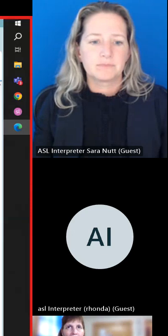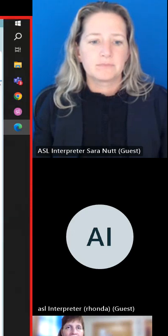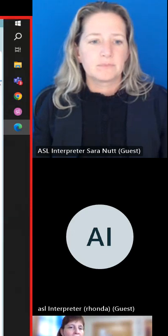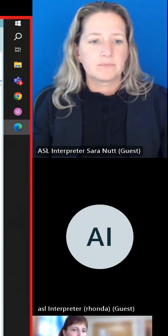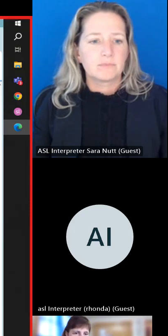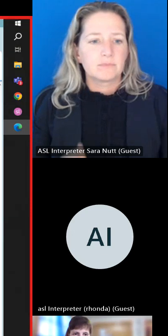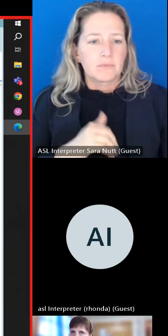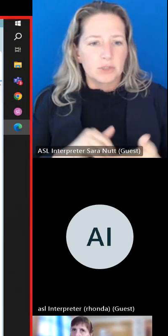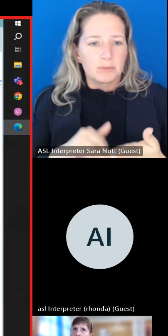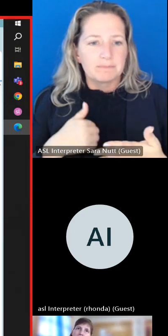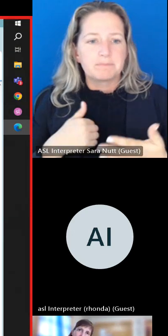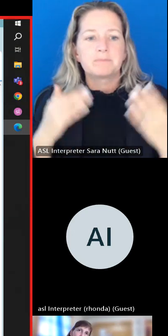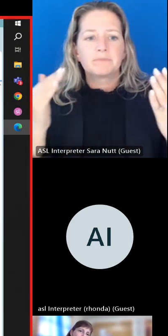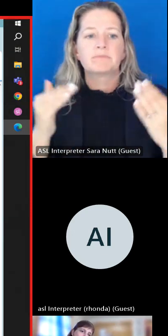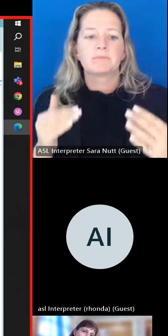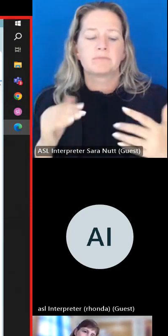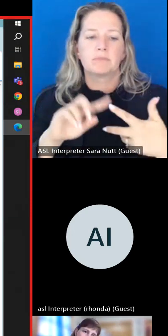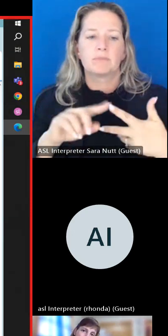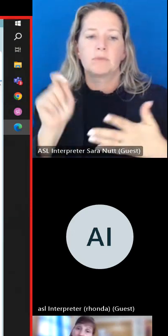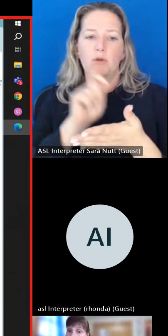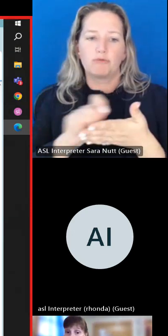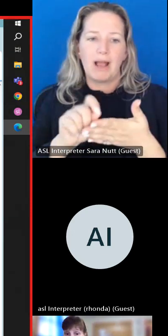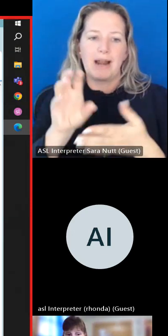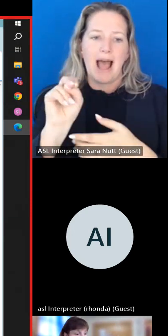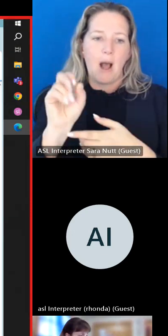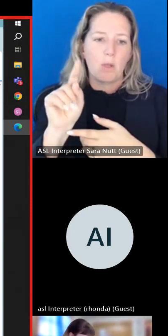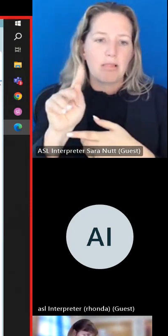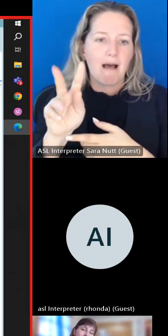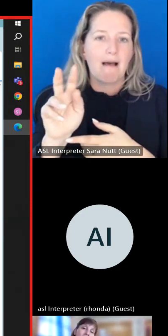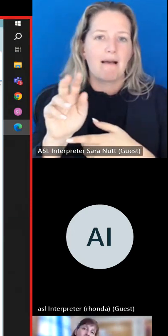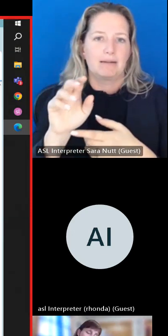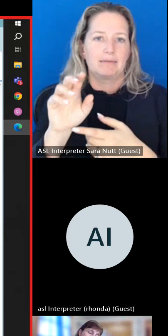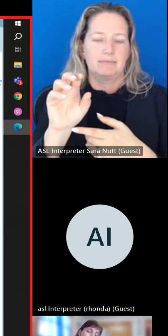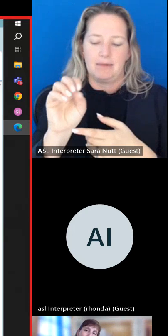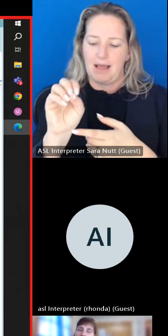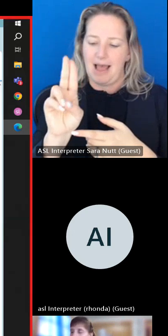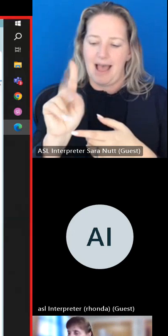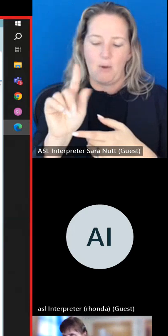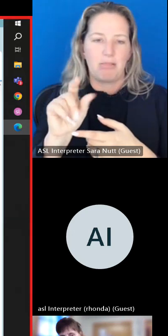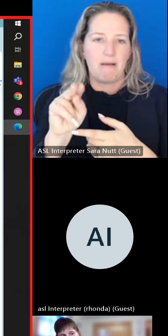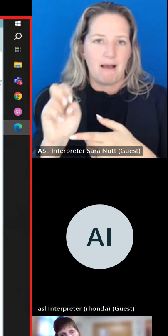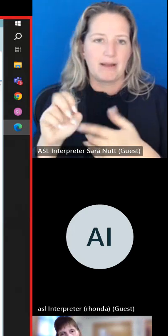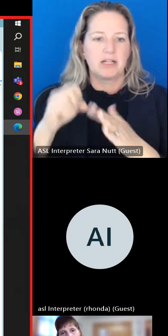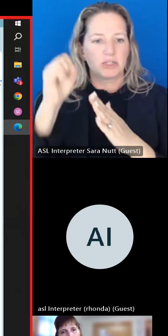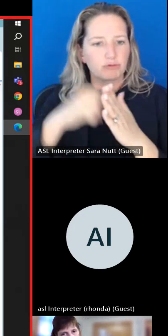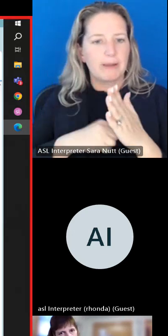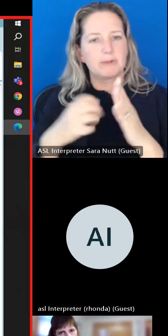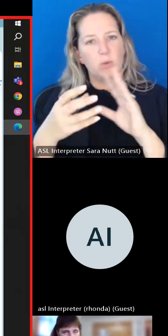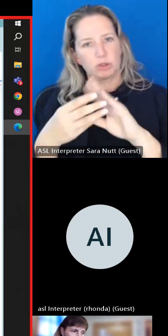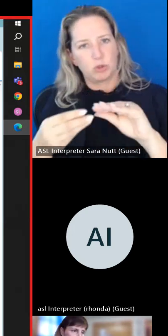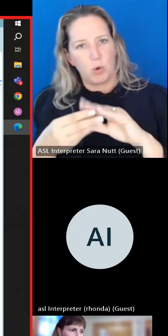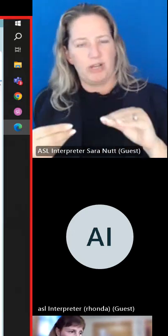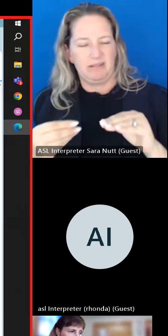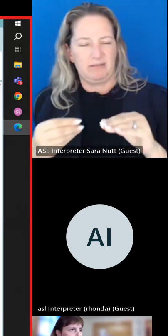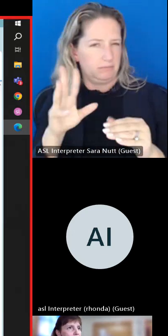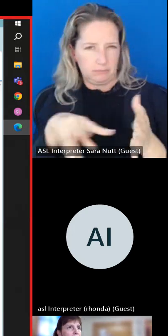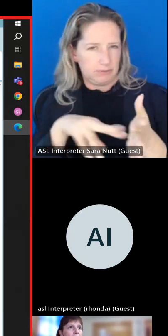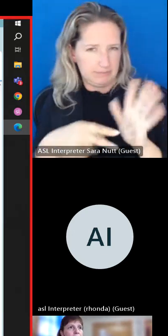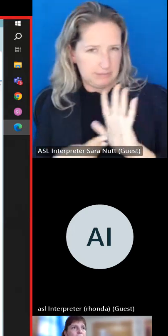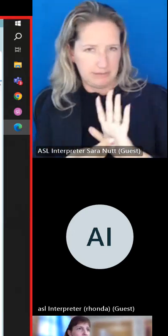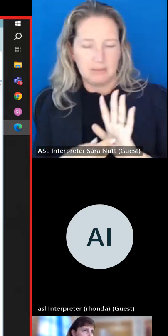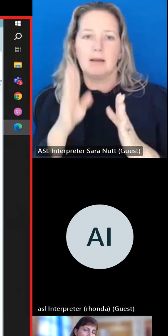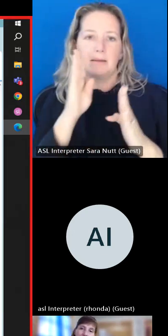Next is to write an outline, a script, and a story, and then storyboard it out. What I mean by that is to plan out what goes on each